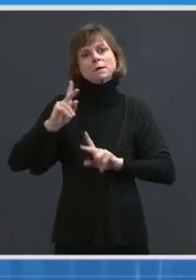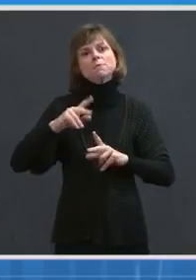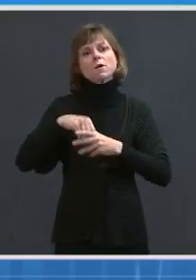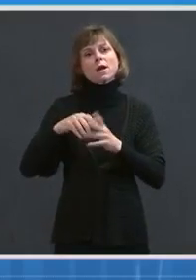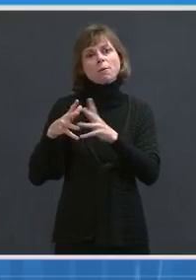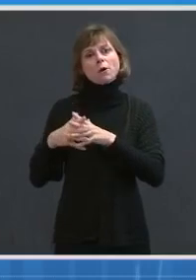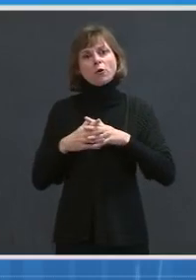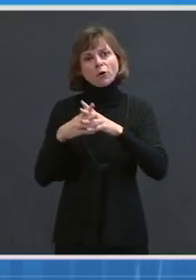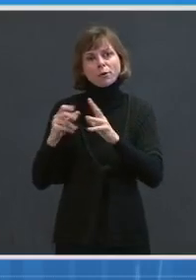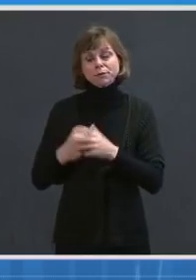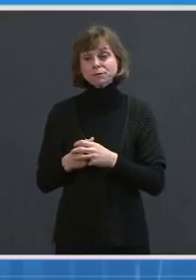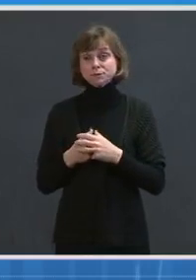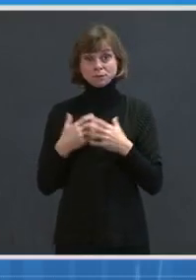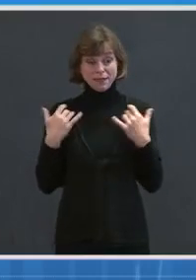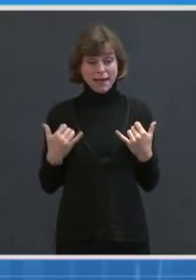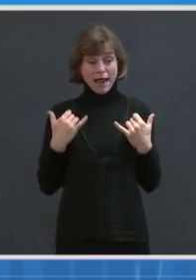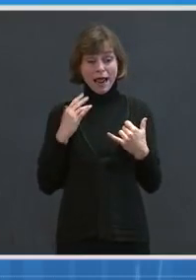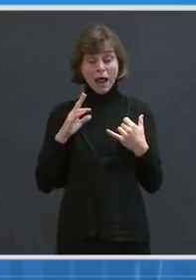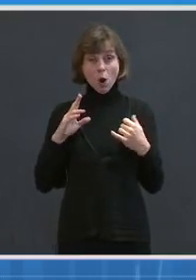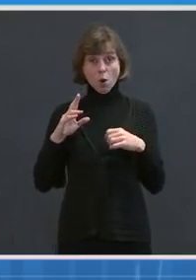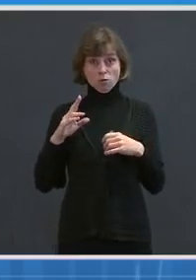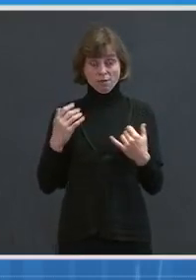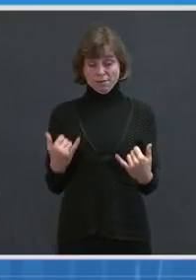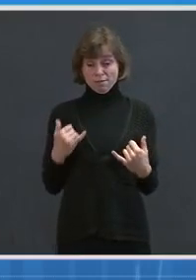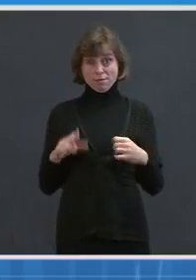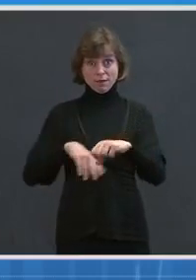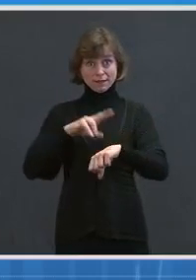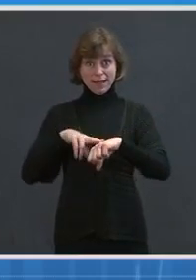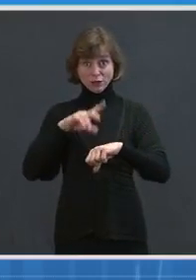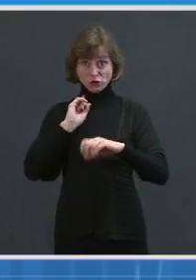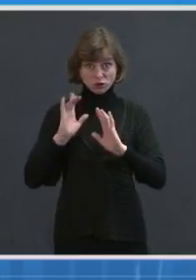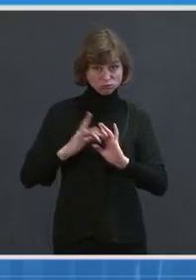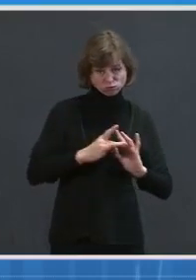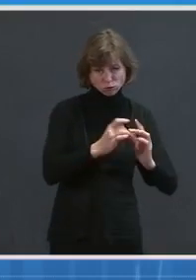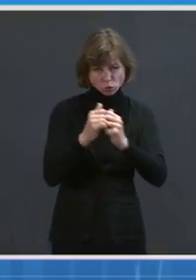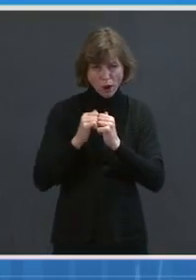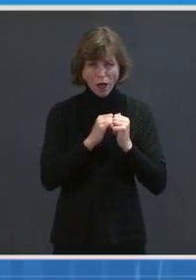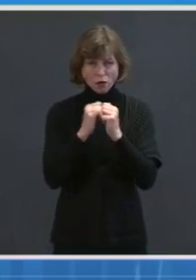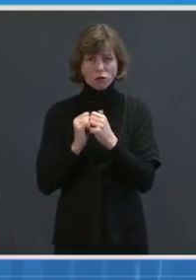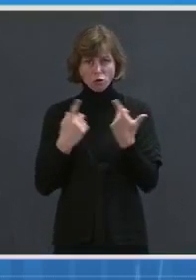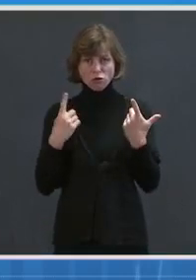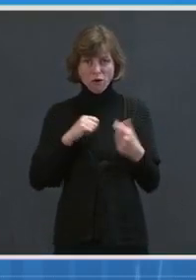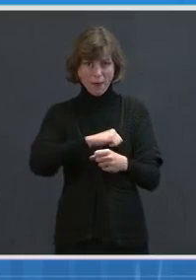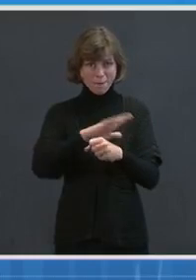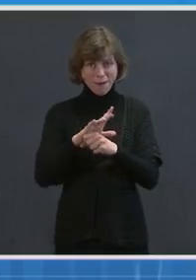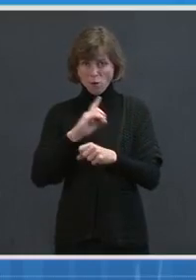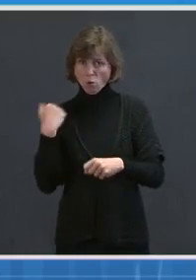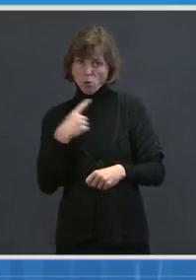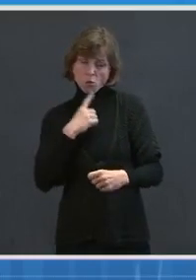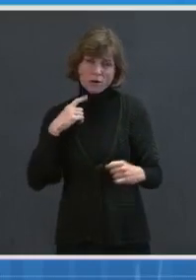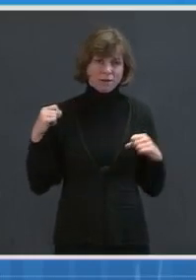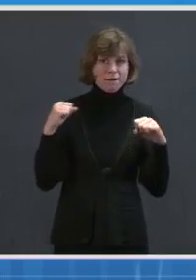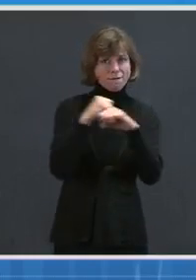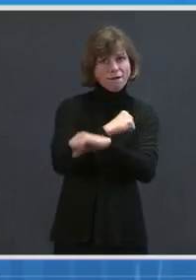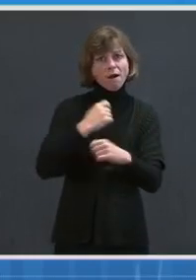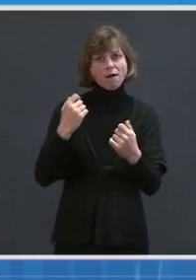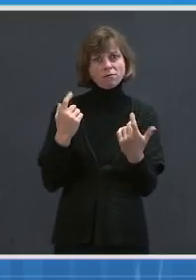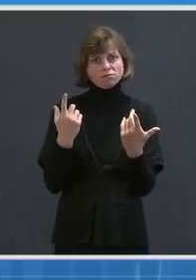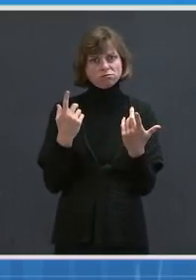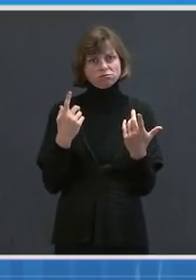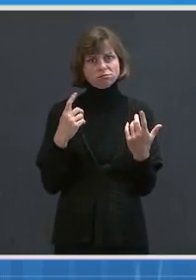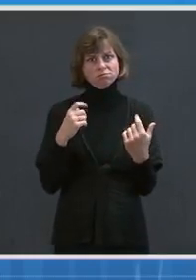together on this pandemic response, and we are throwing everything we have at this virus. As